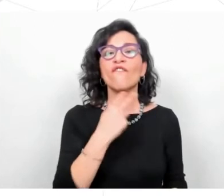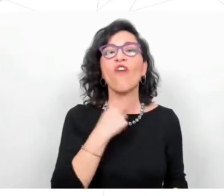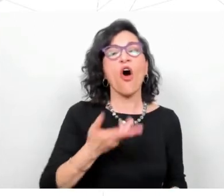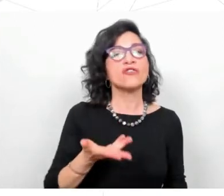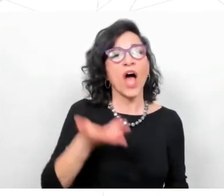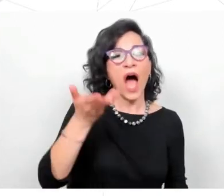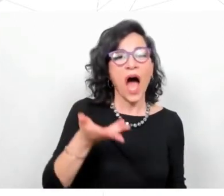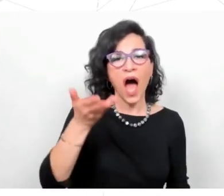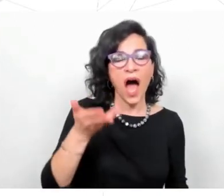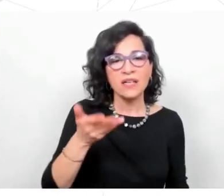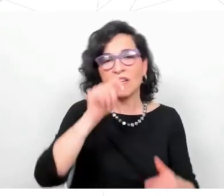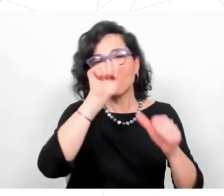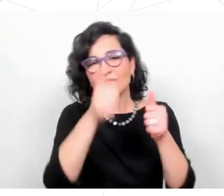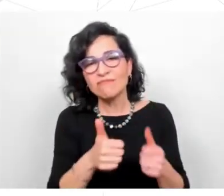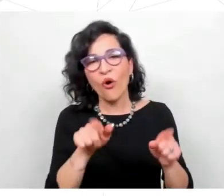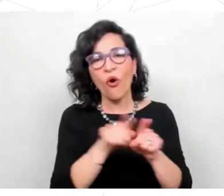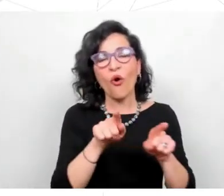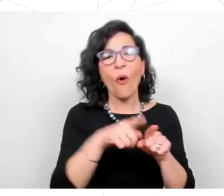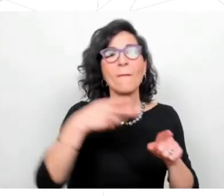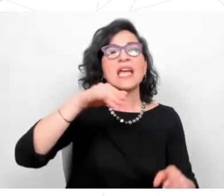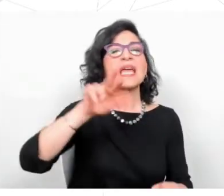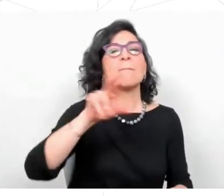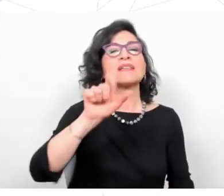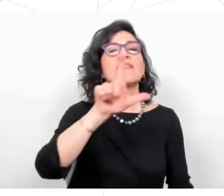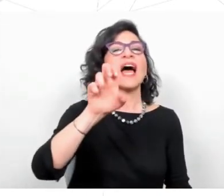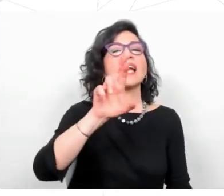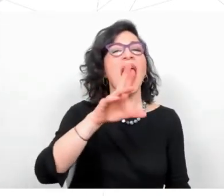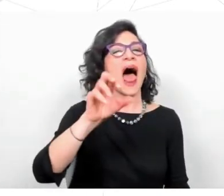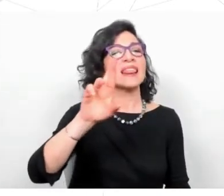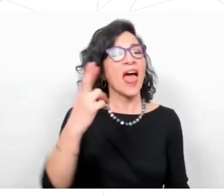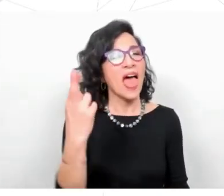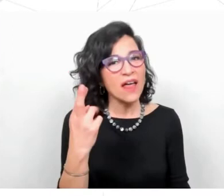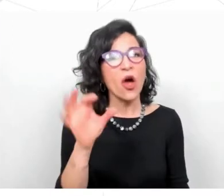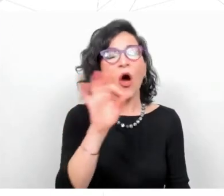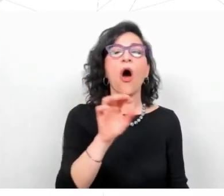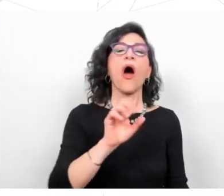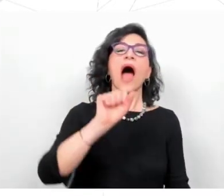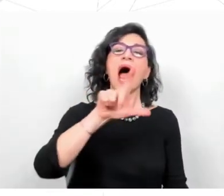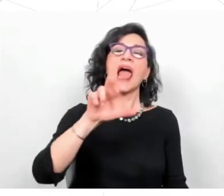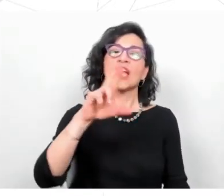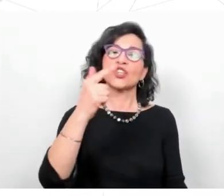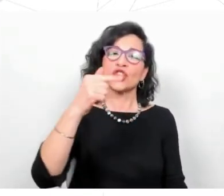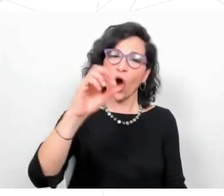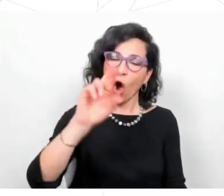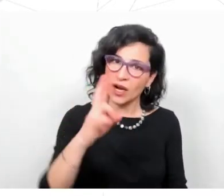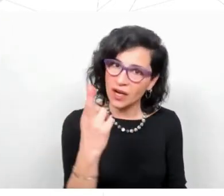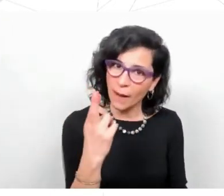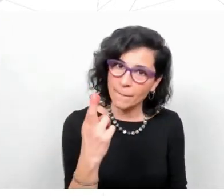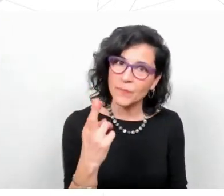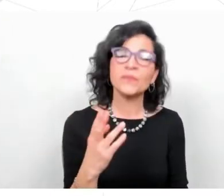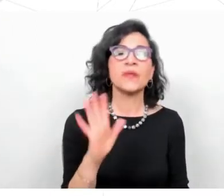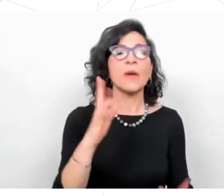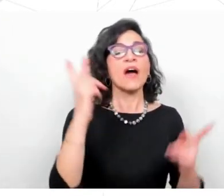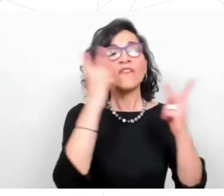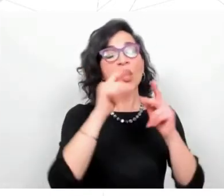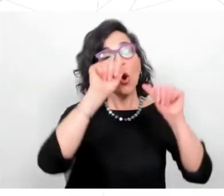to what we saw with Immersive Reader, and also in some ways to narrator, though it uses a different sort of